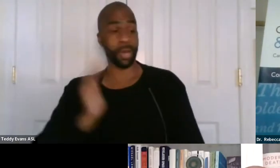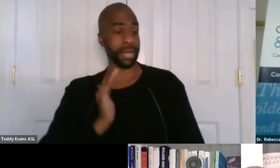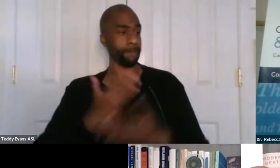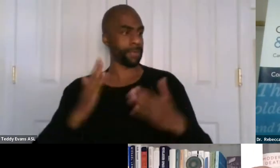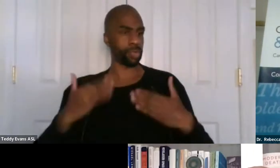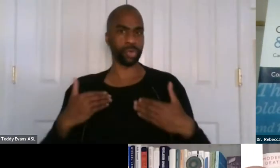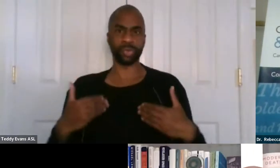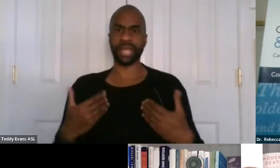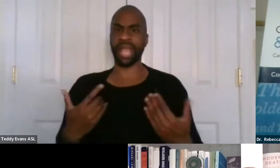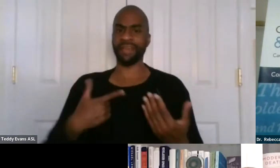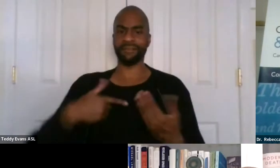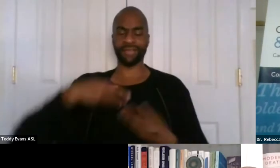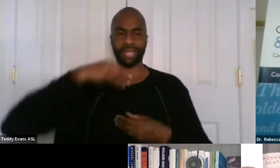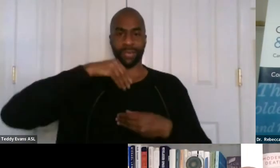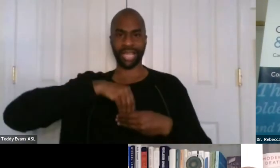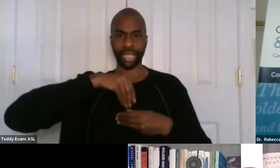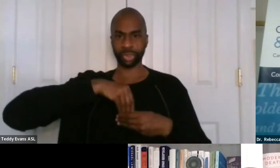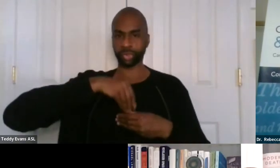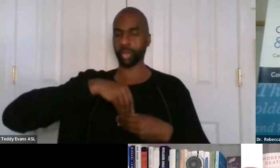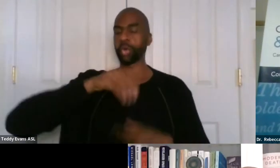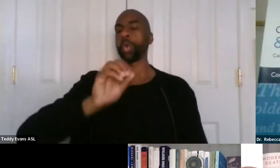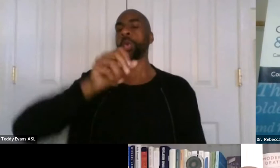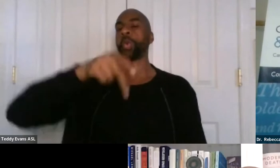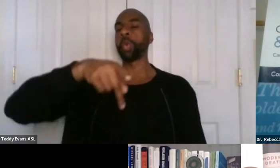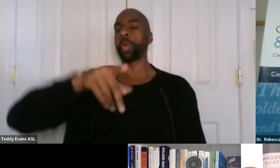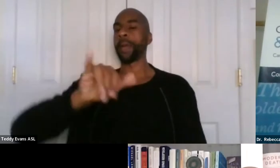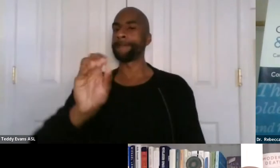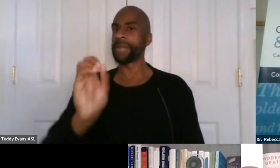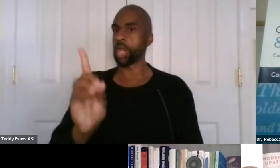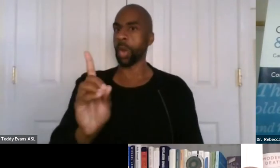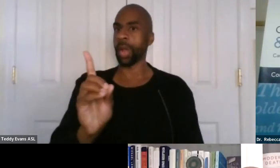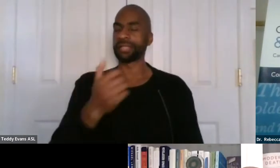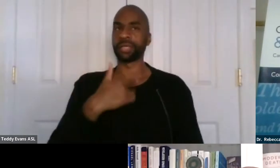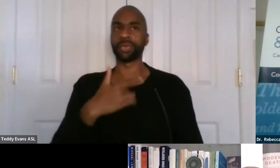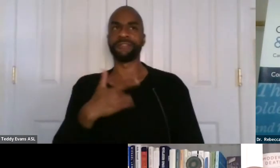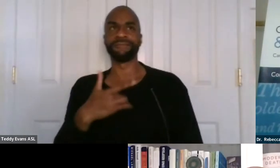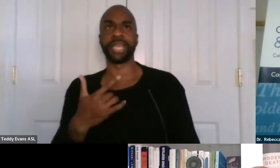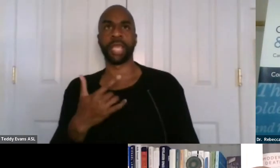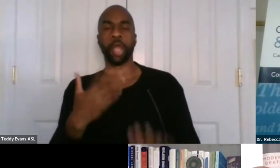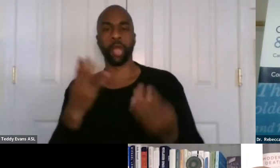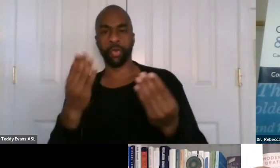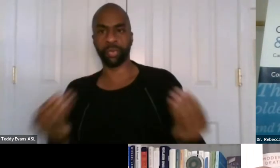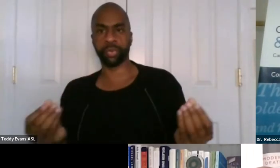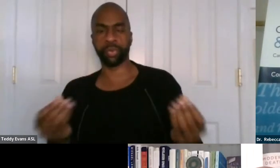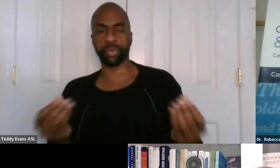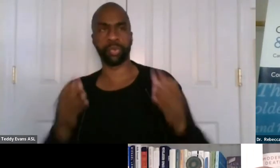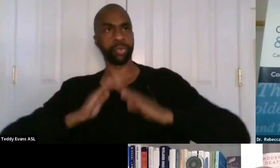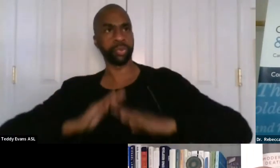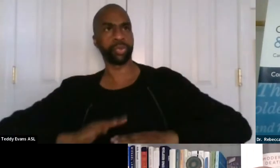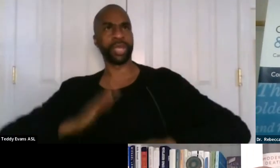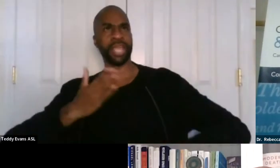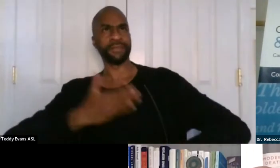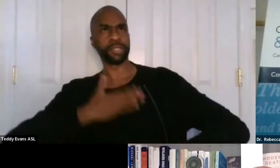of internal opioids that we make ourselves to provide us not just relief, but also joy and social connectedness.